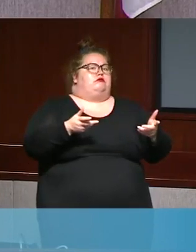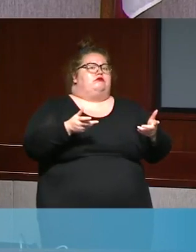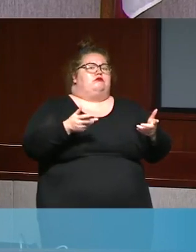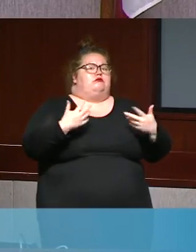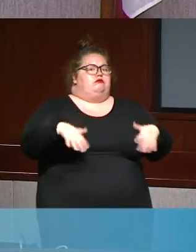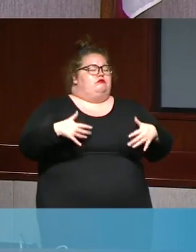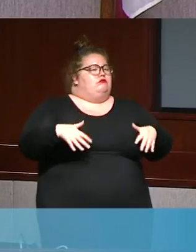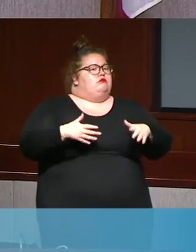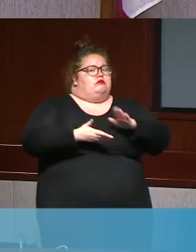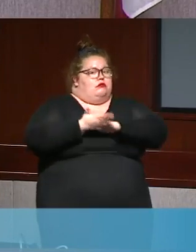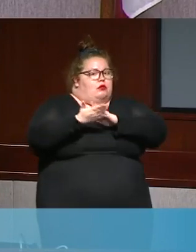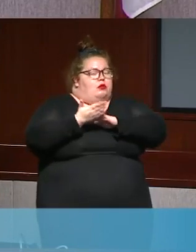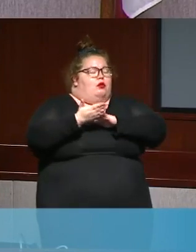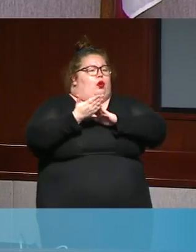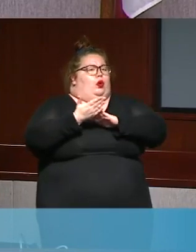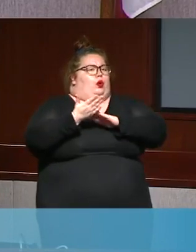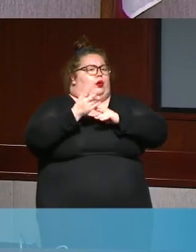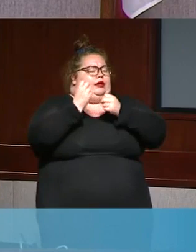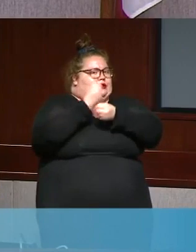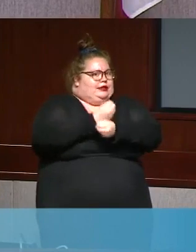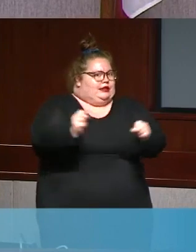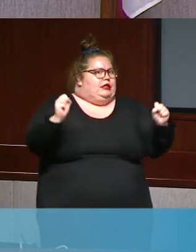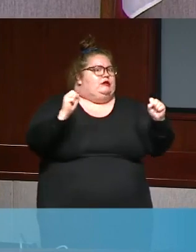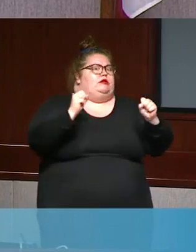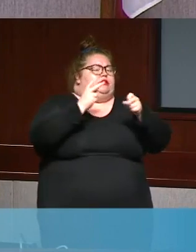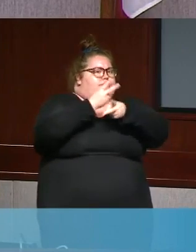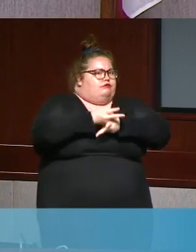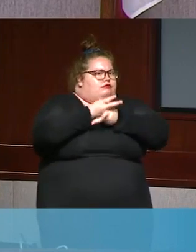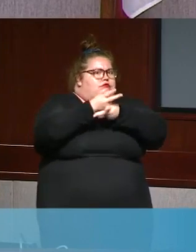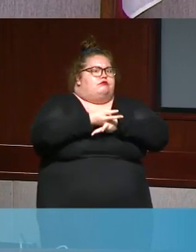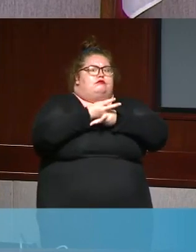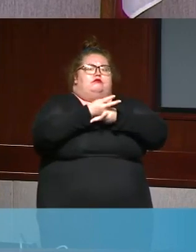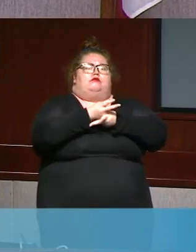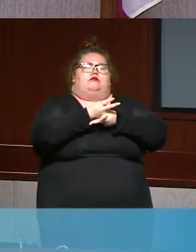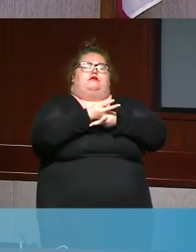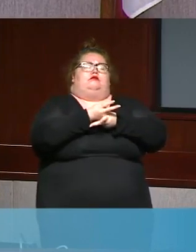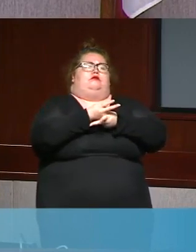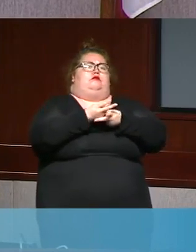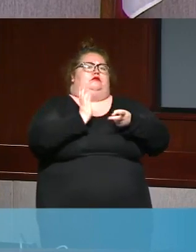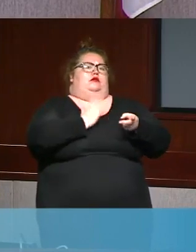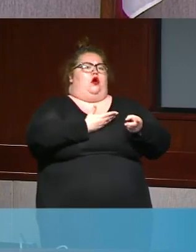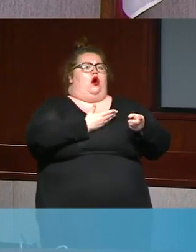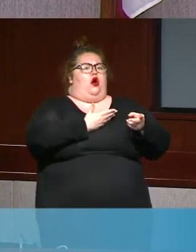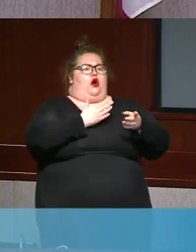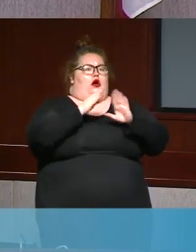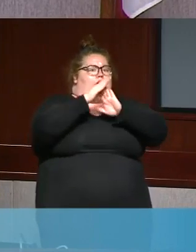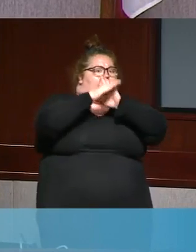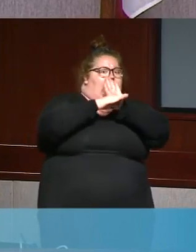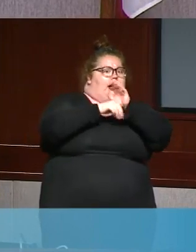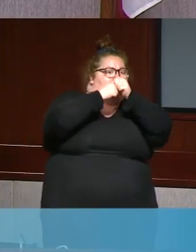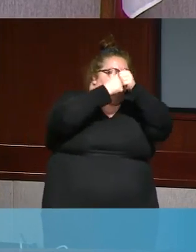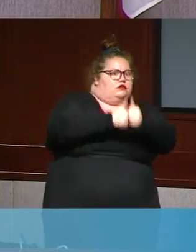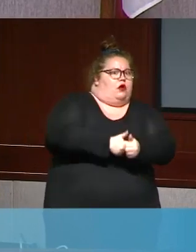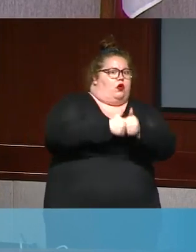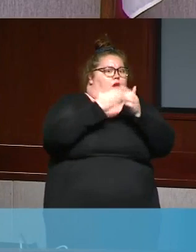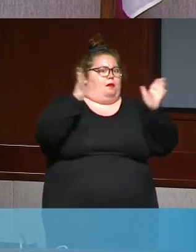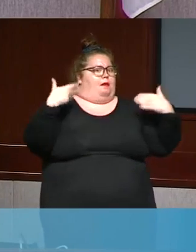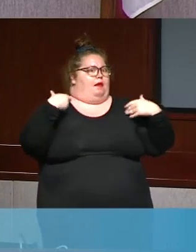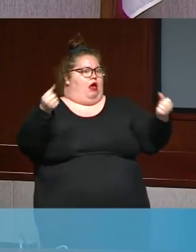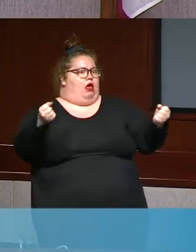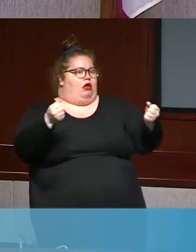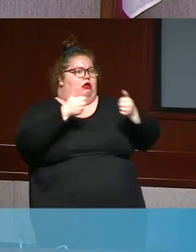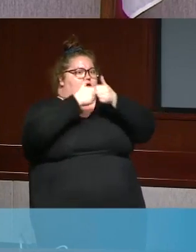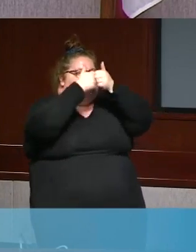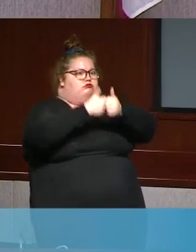operate under best practices as a community, and making sure that we're adhering to the guidance of public health officials for any of